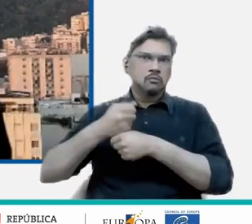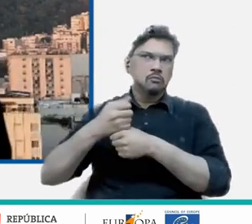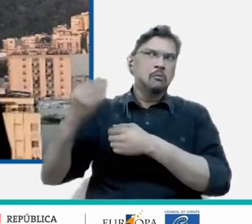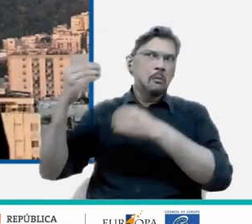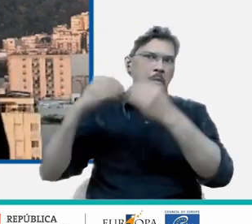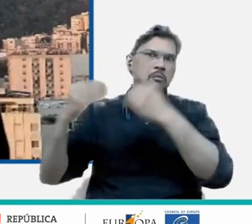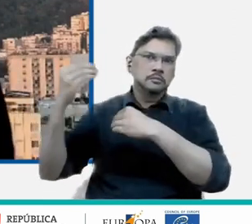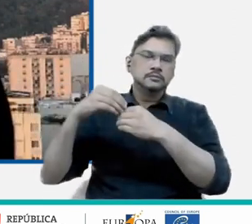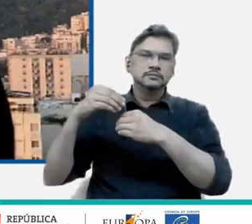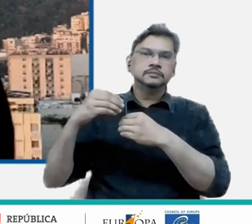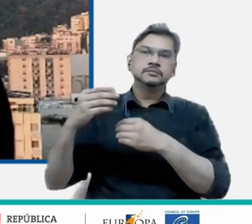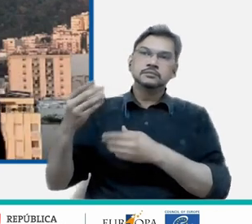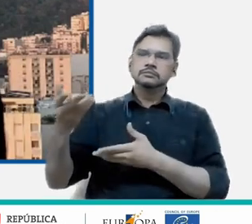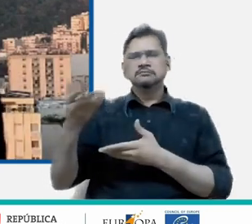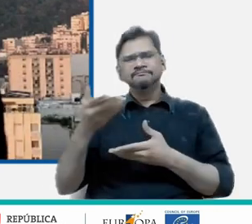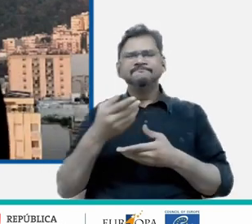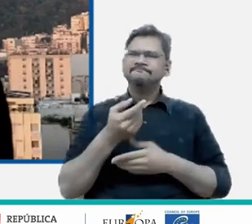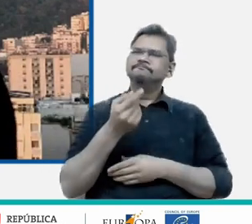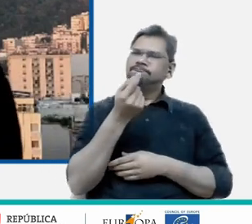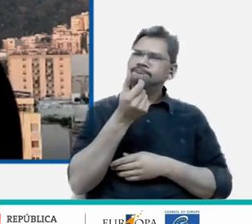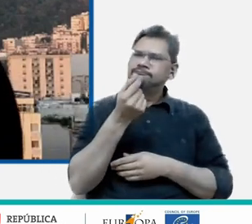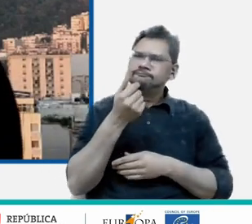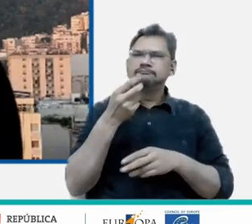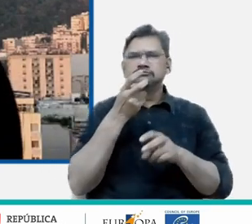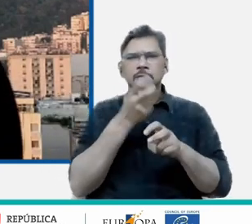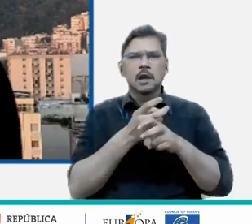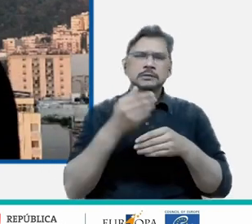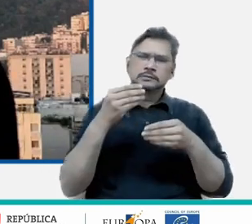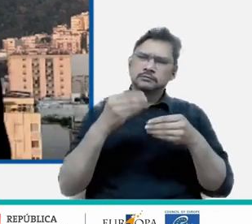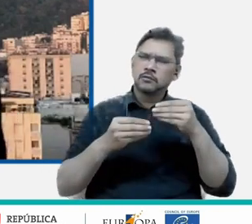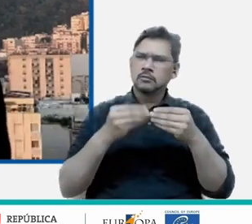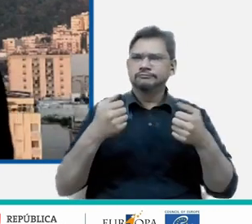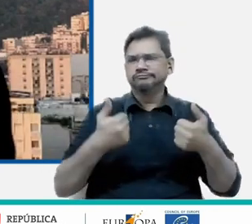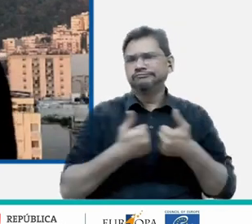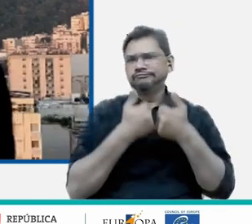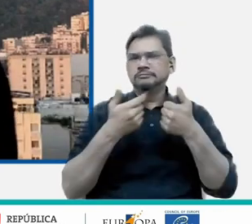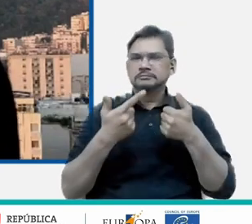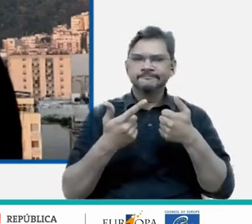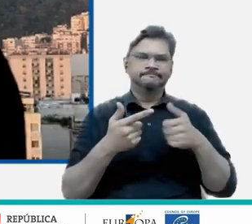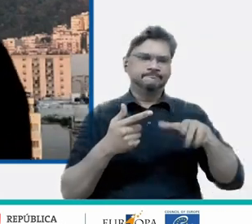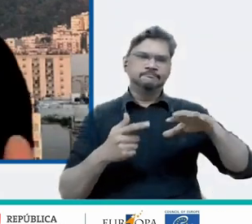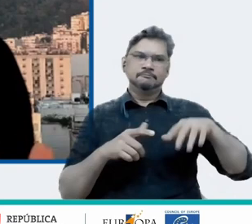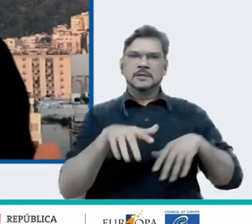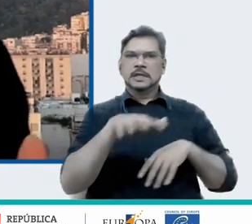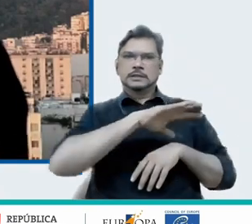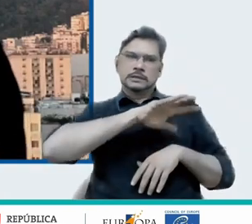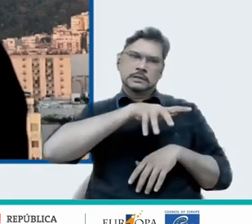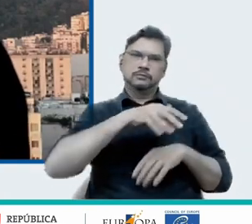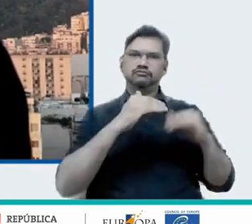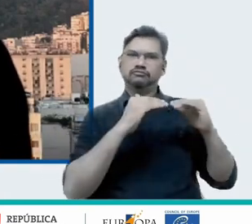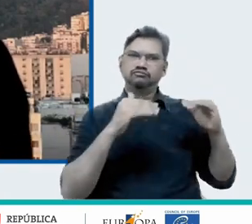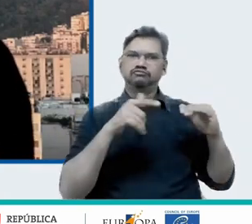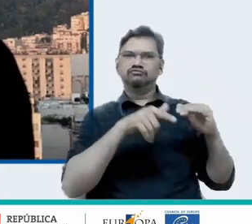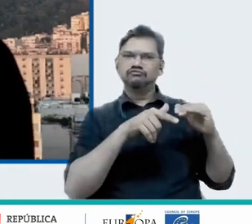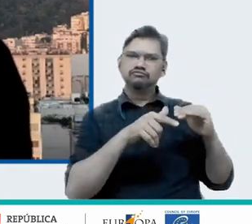national government. So actually, partnering with the central government, it's often needed, which can be